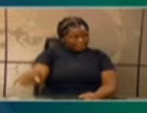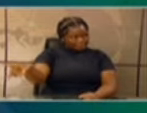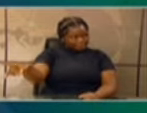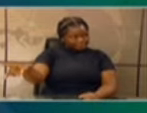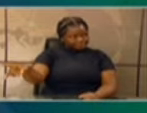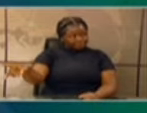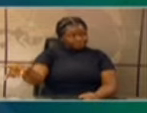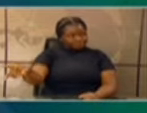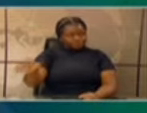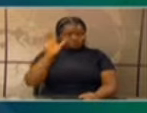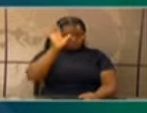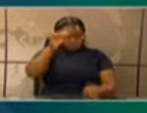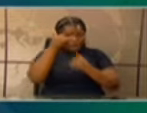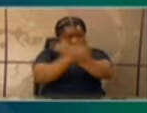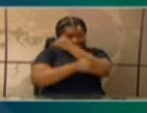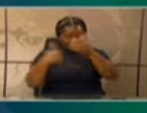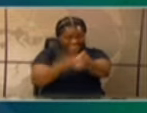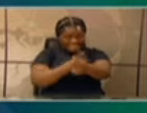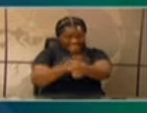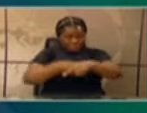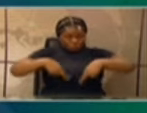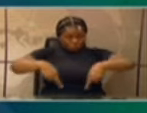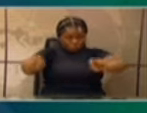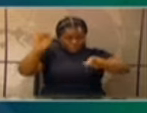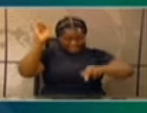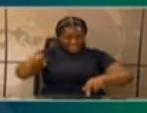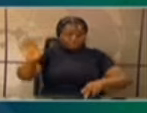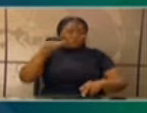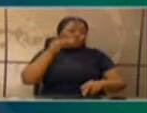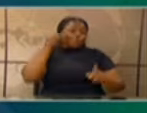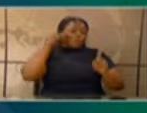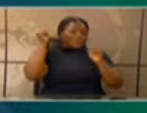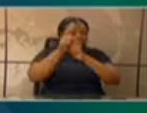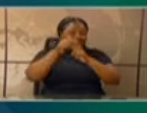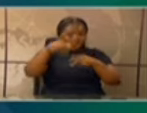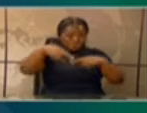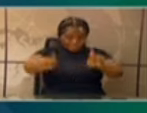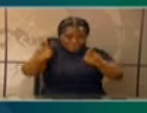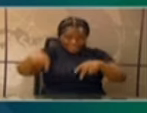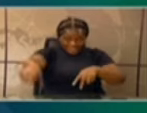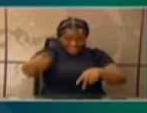One case if you come coin. Well, send you come coin to the son of President Adjinte.